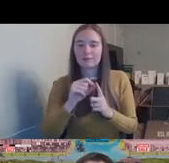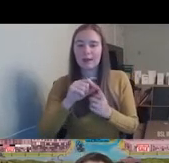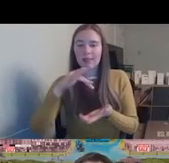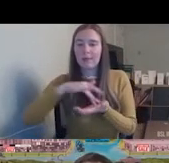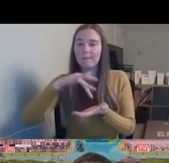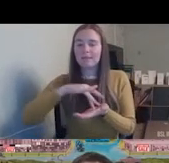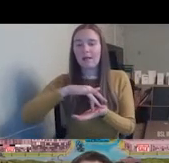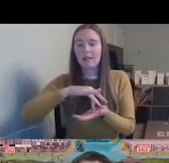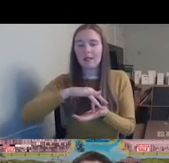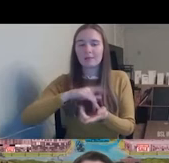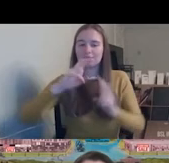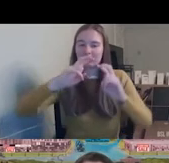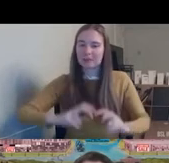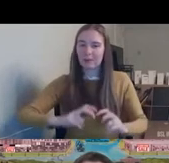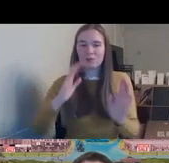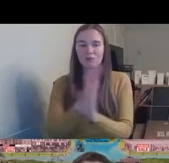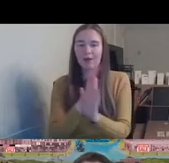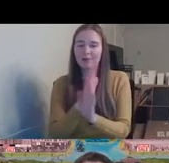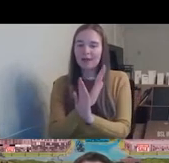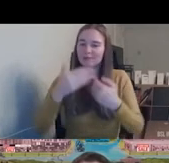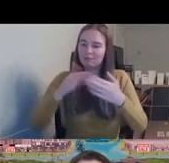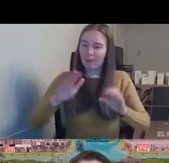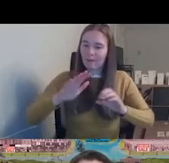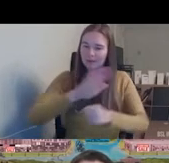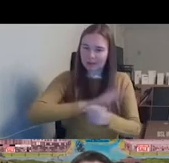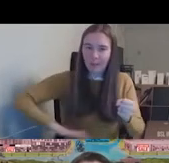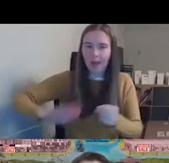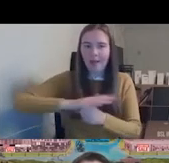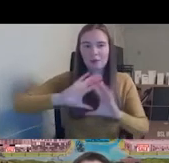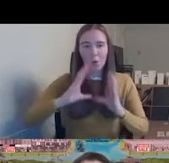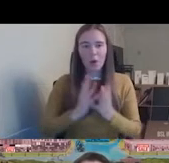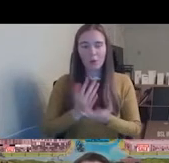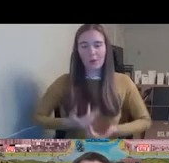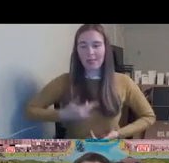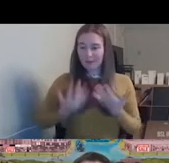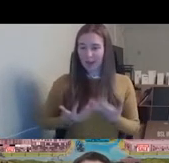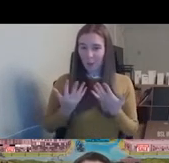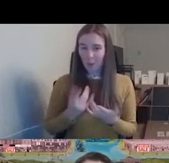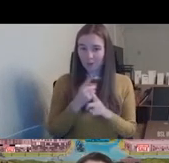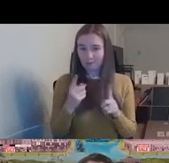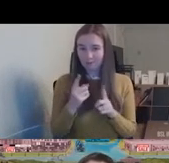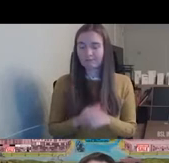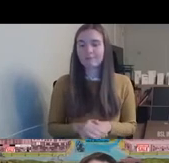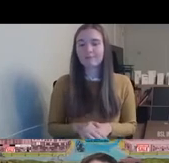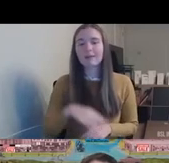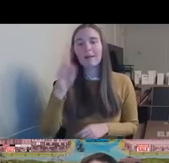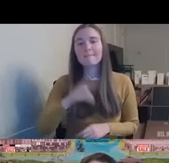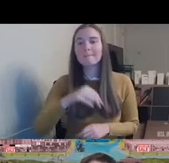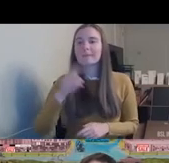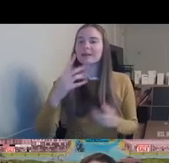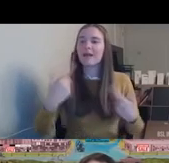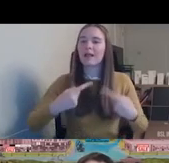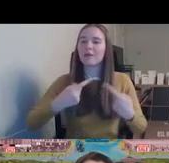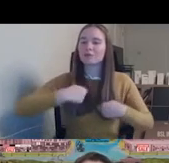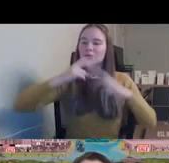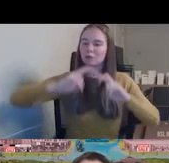explores privatized public space, which is this world that we're all living in today. And this painting as a tool sort of allows us to delve into that